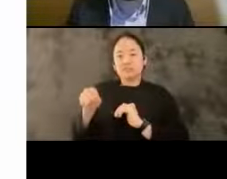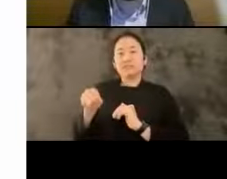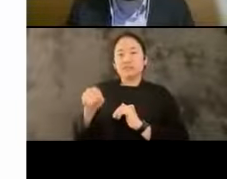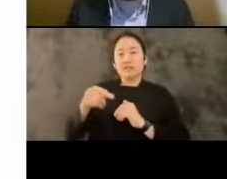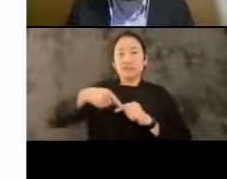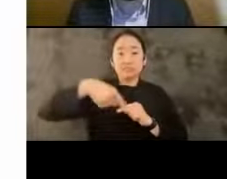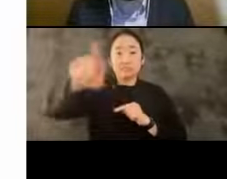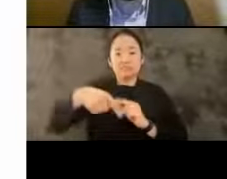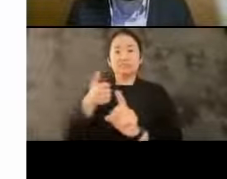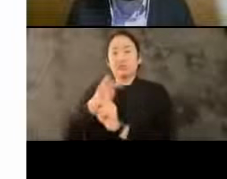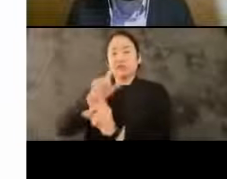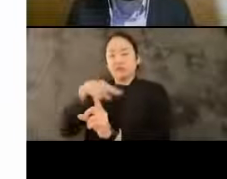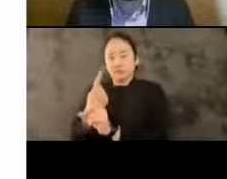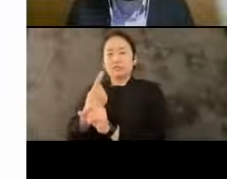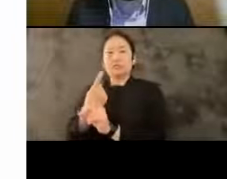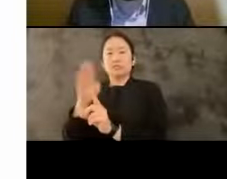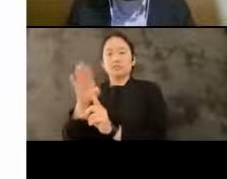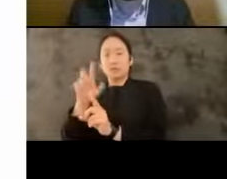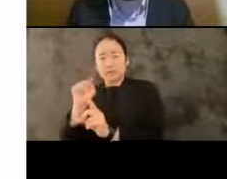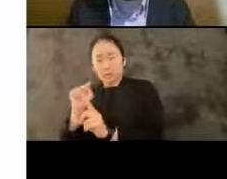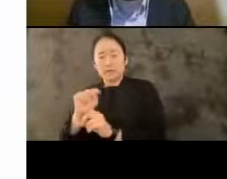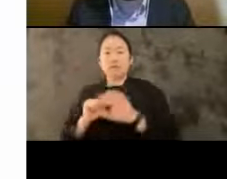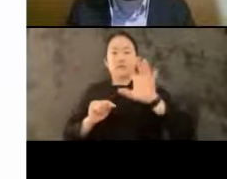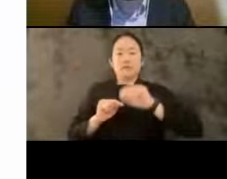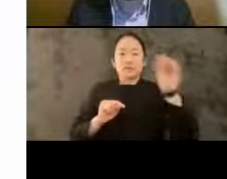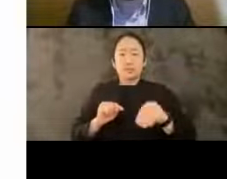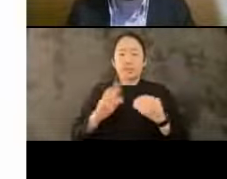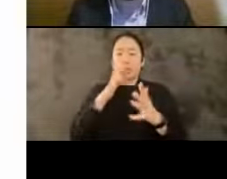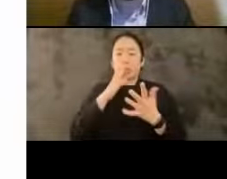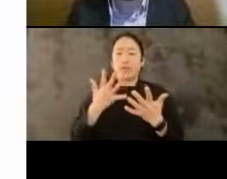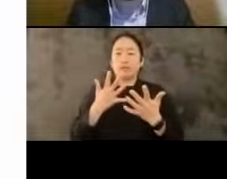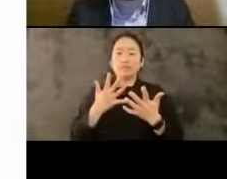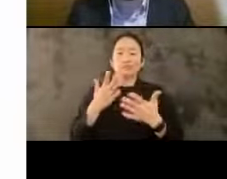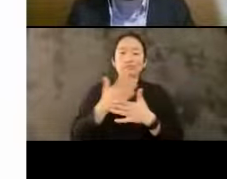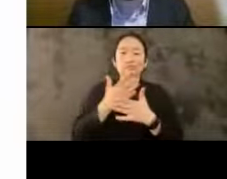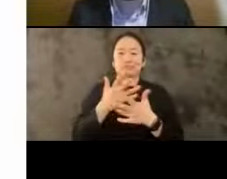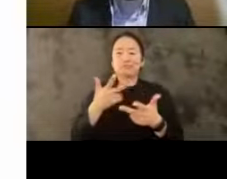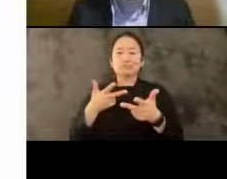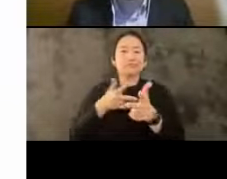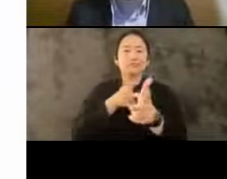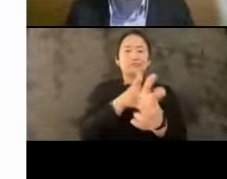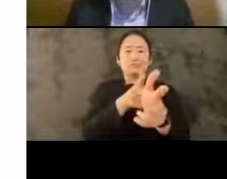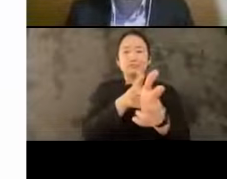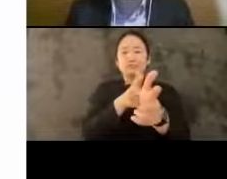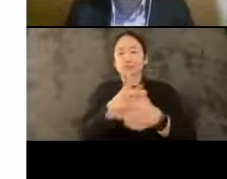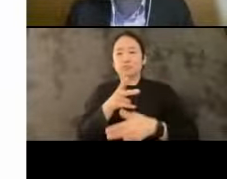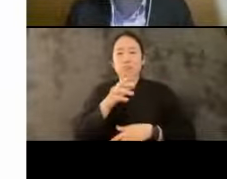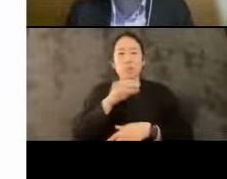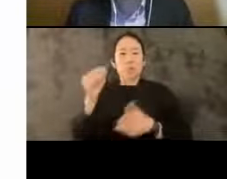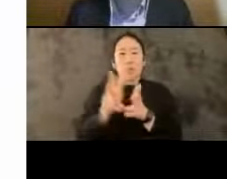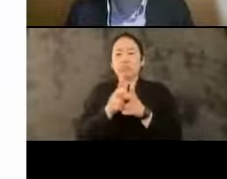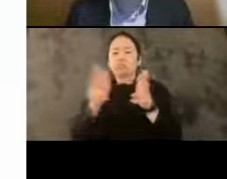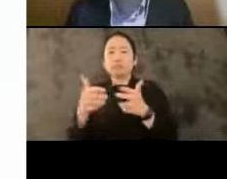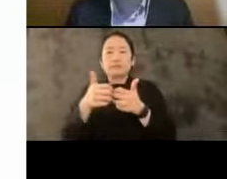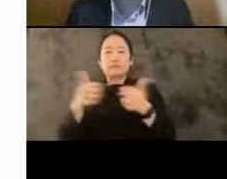and 50% in a shared traffic without any separation on that dedicated lane. So just